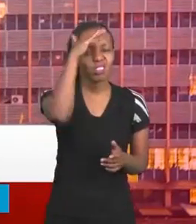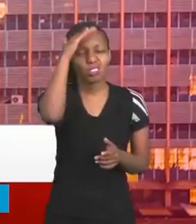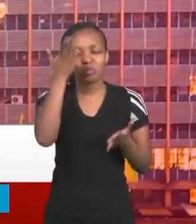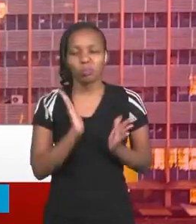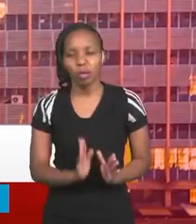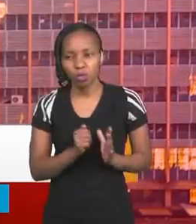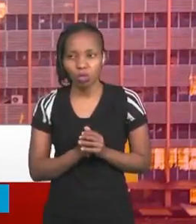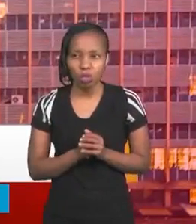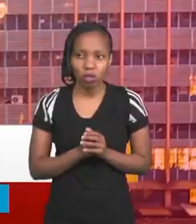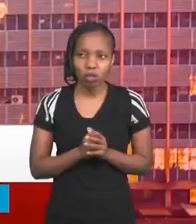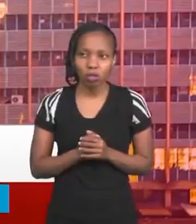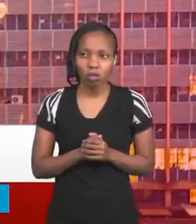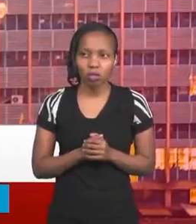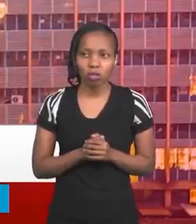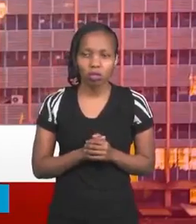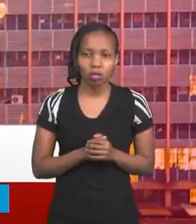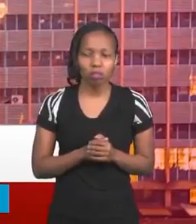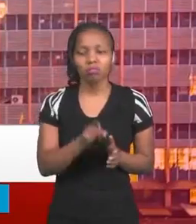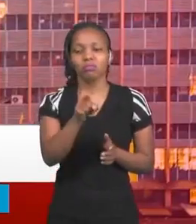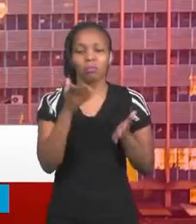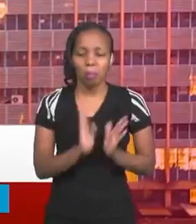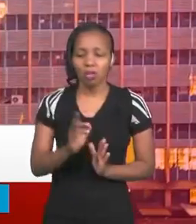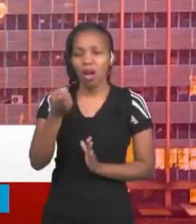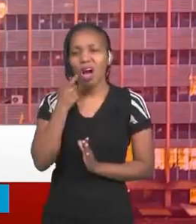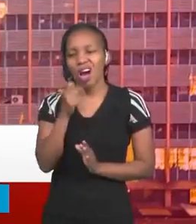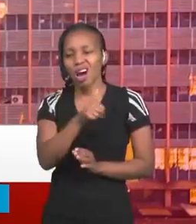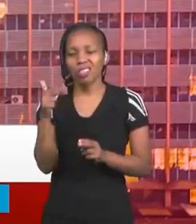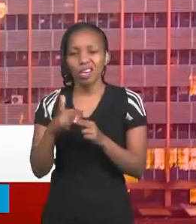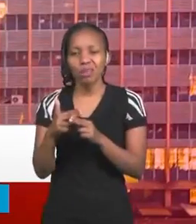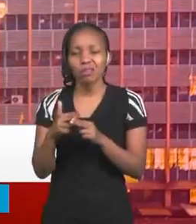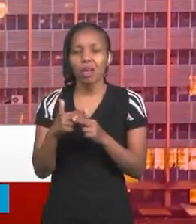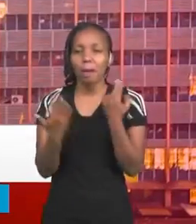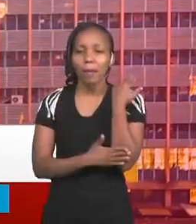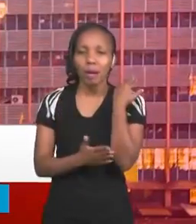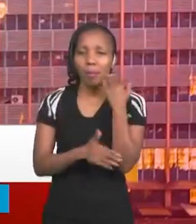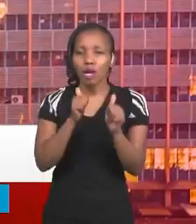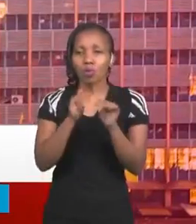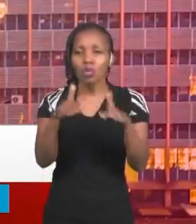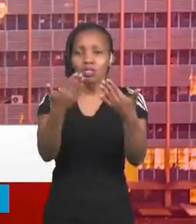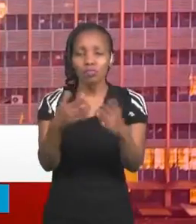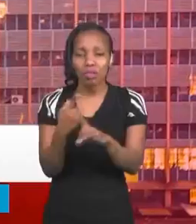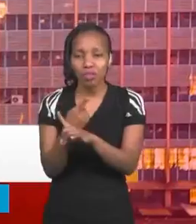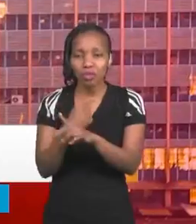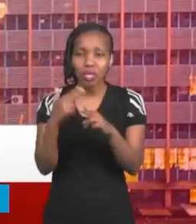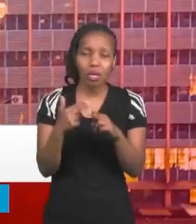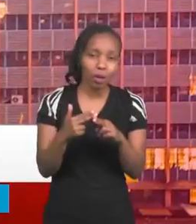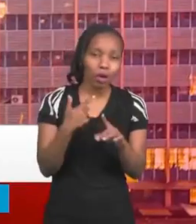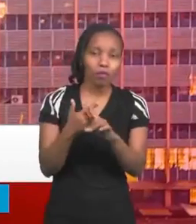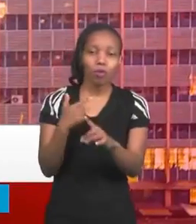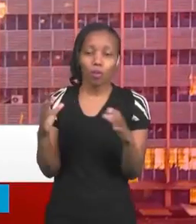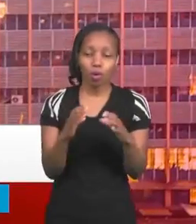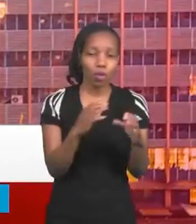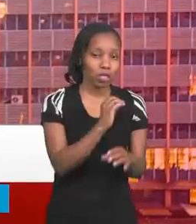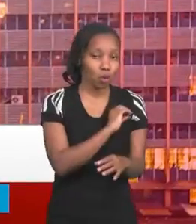know, the addict, and whatever other name that they give. You know, there are various labels depending on which community you come